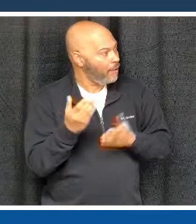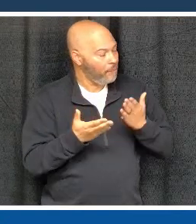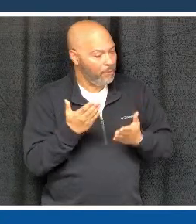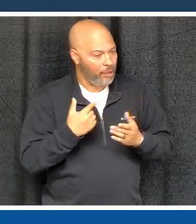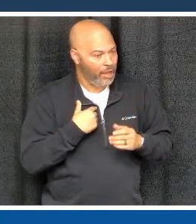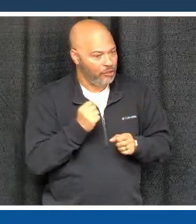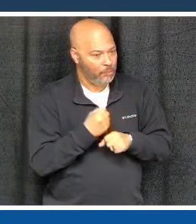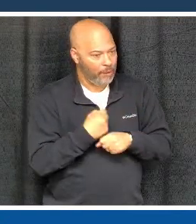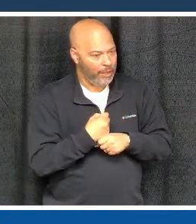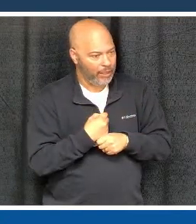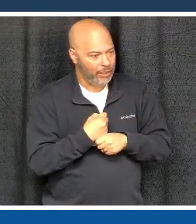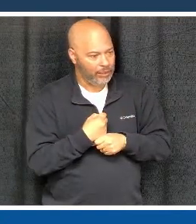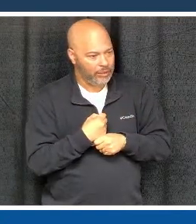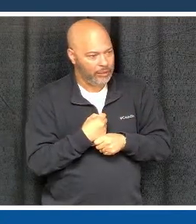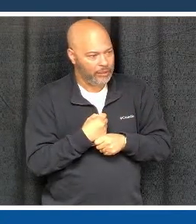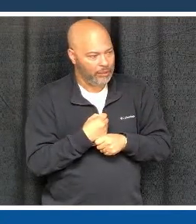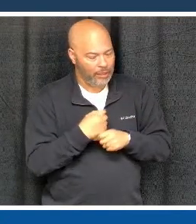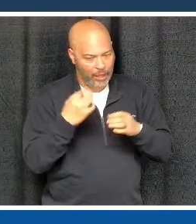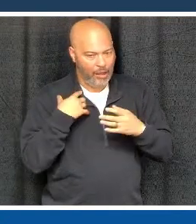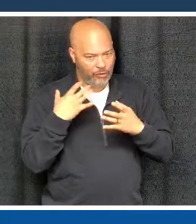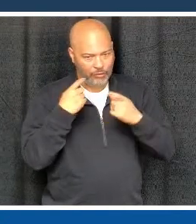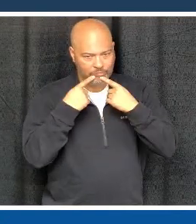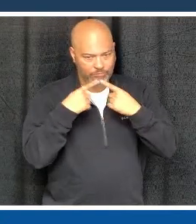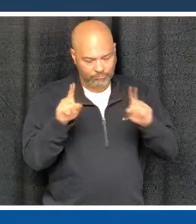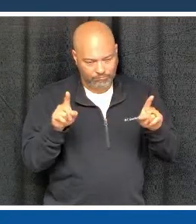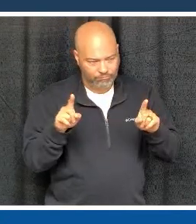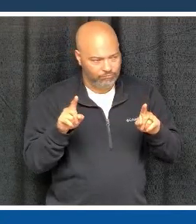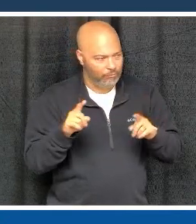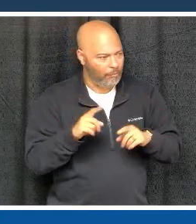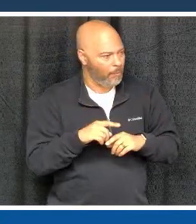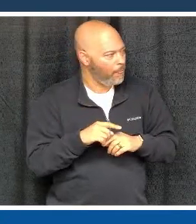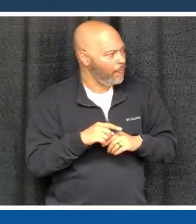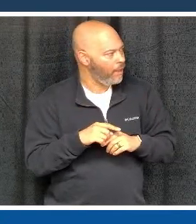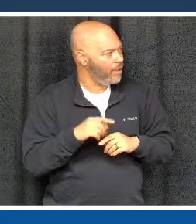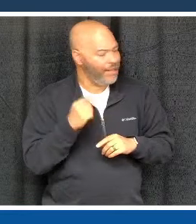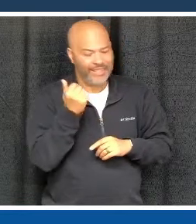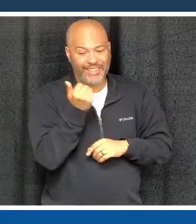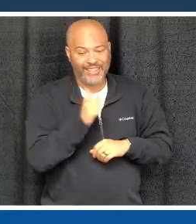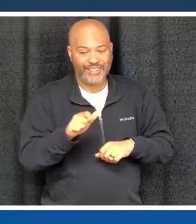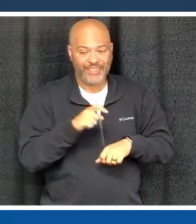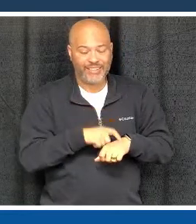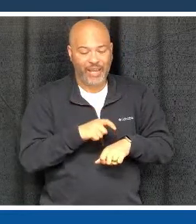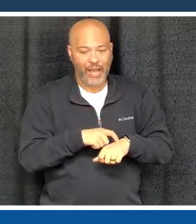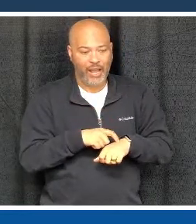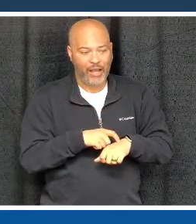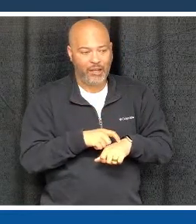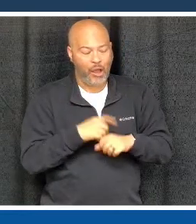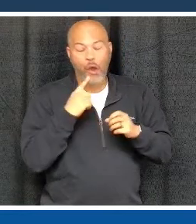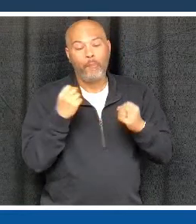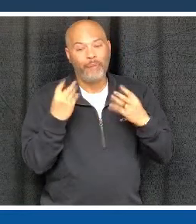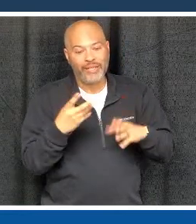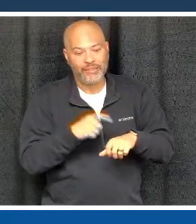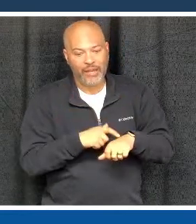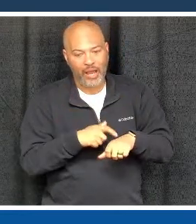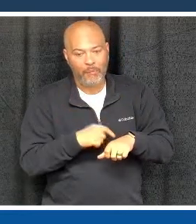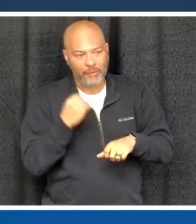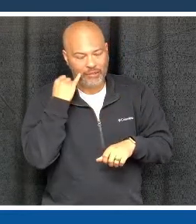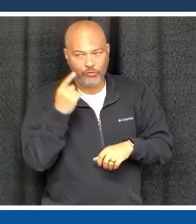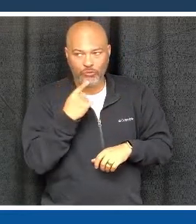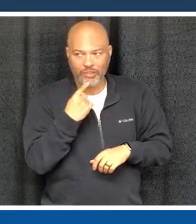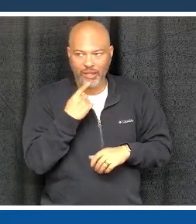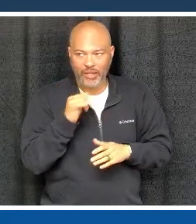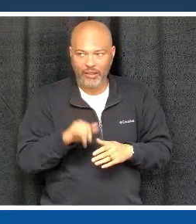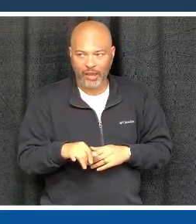make a disclaimer or a prologue that anytime that, or many times, if you say